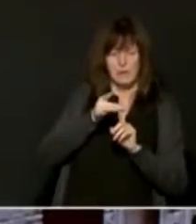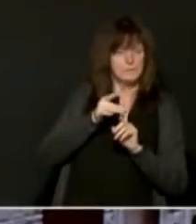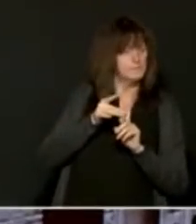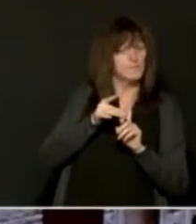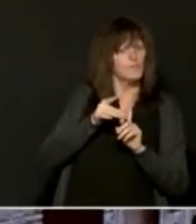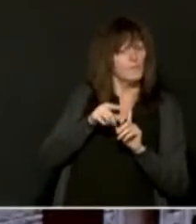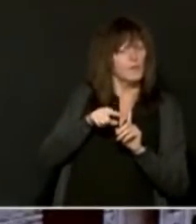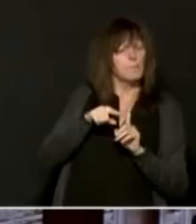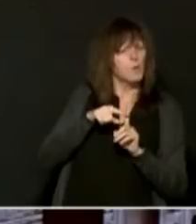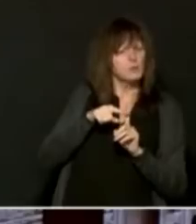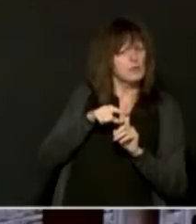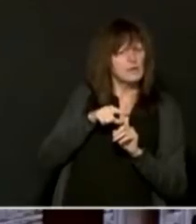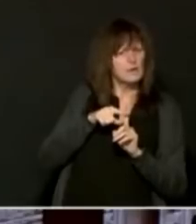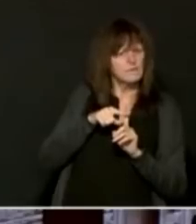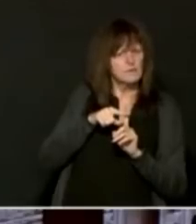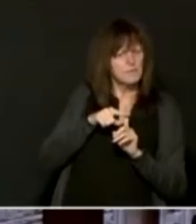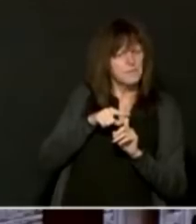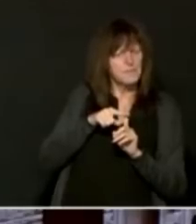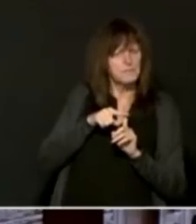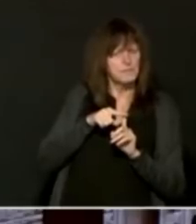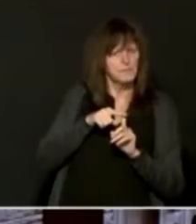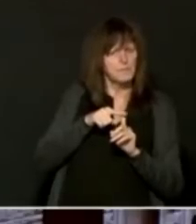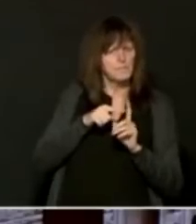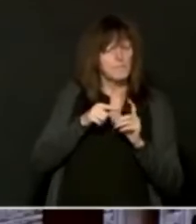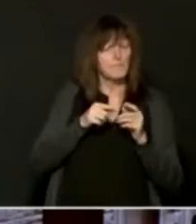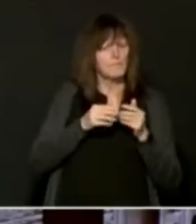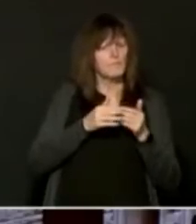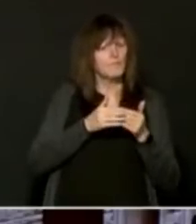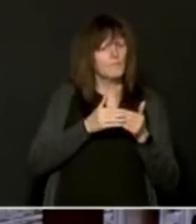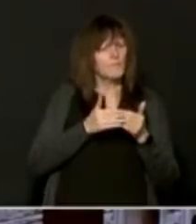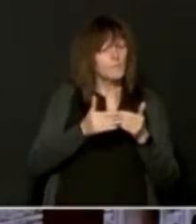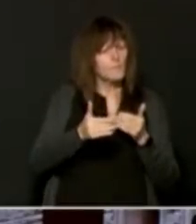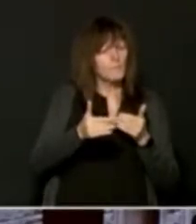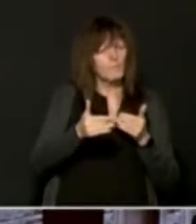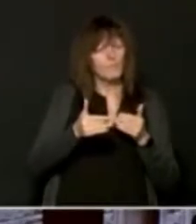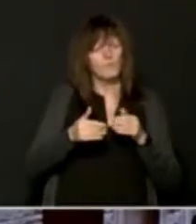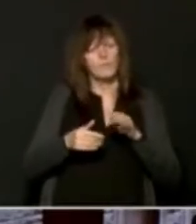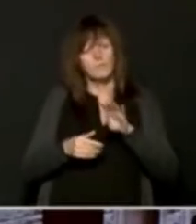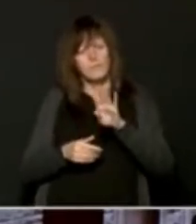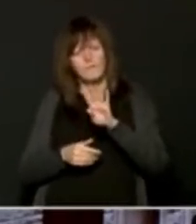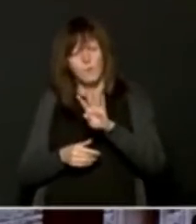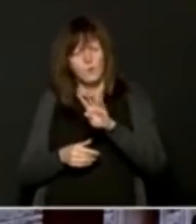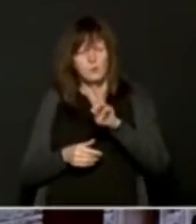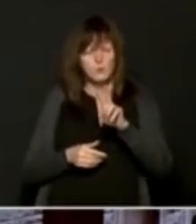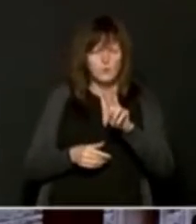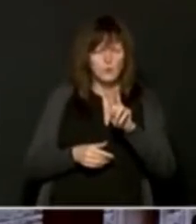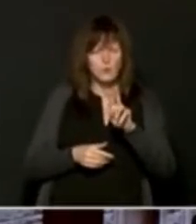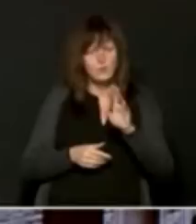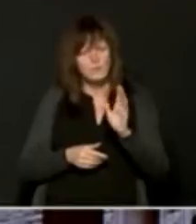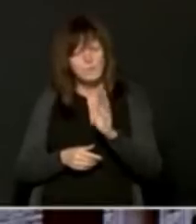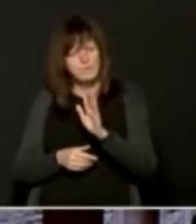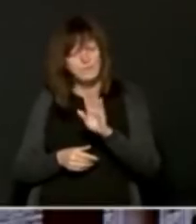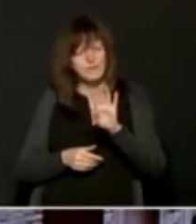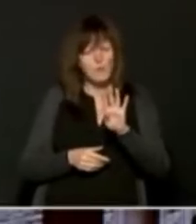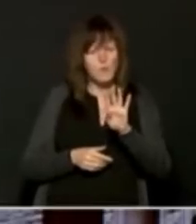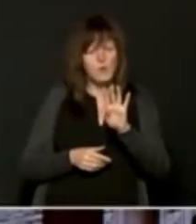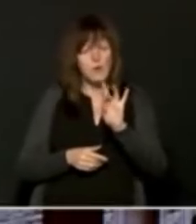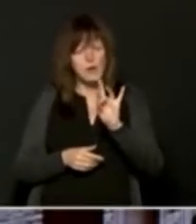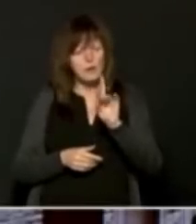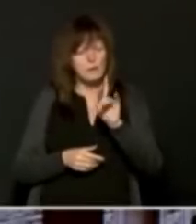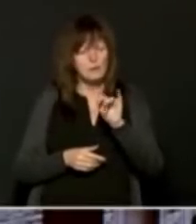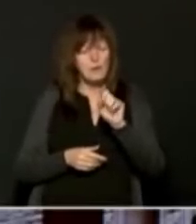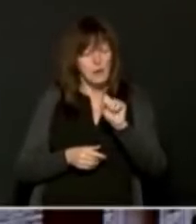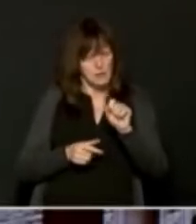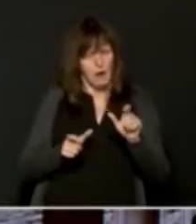extending up to 42 to 48 days. So the I don't know the study in any greater detail, but